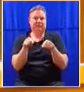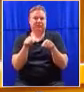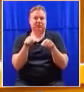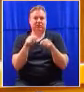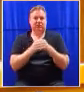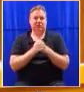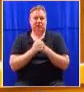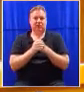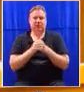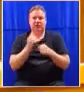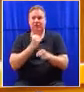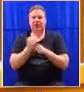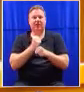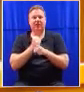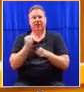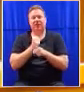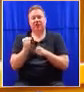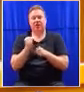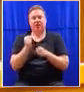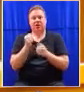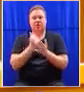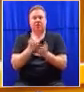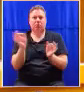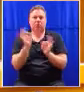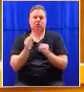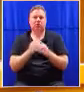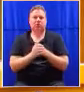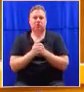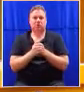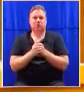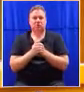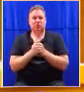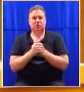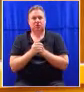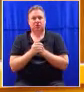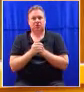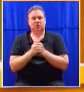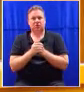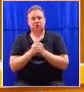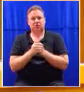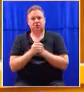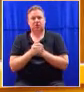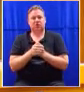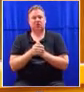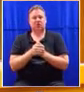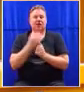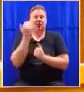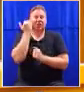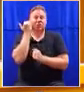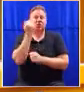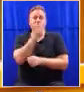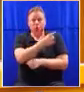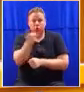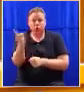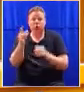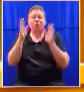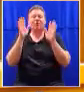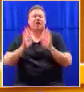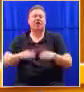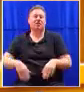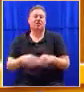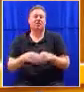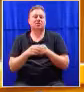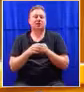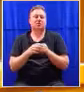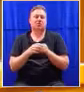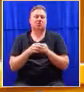a blank check. It was always about the people that we serve. You have let them down and we have withdrawn our